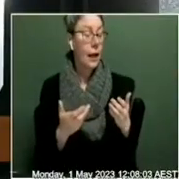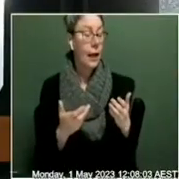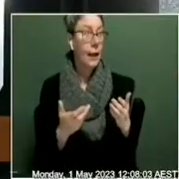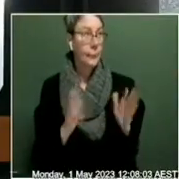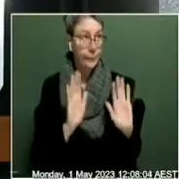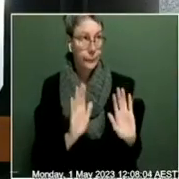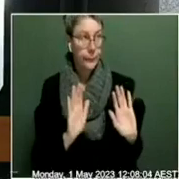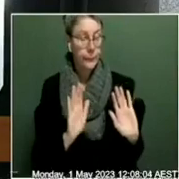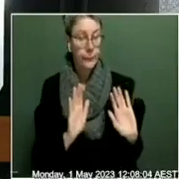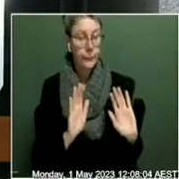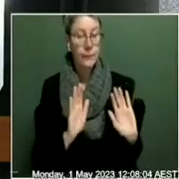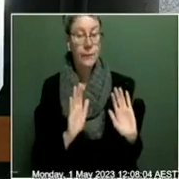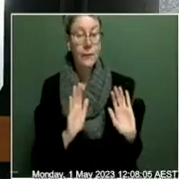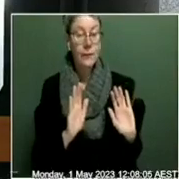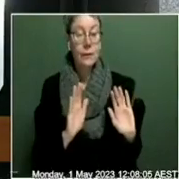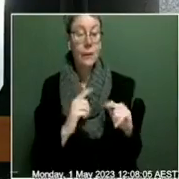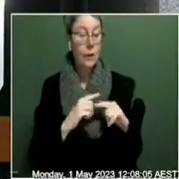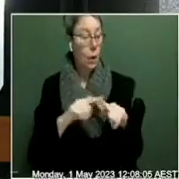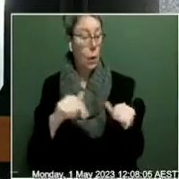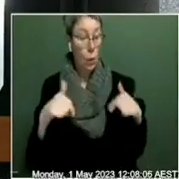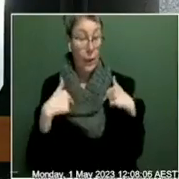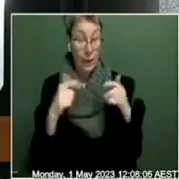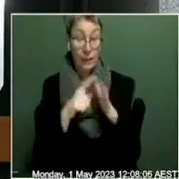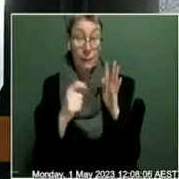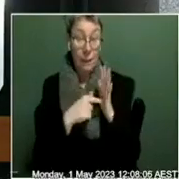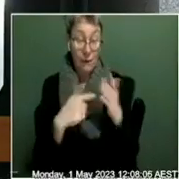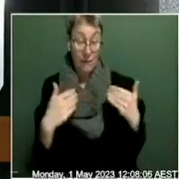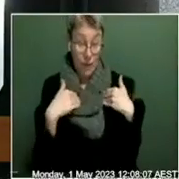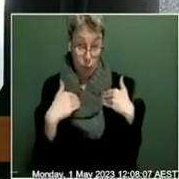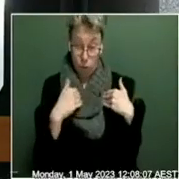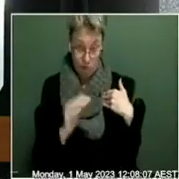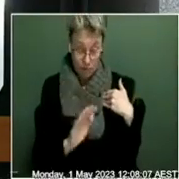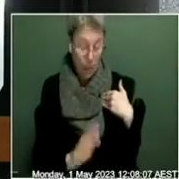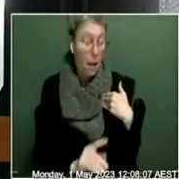I don't want to speculate, but I know there are, you know, there's always